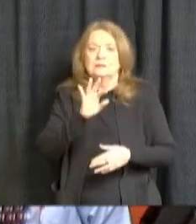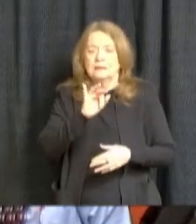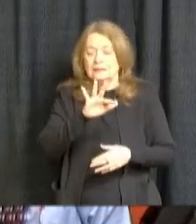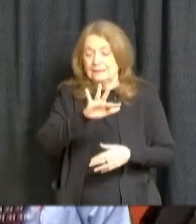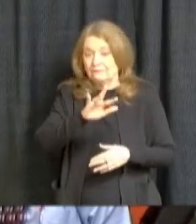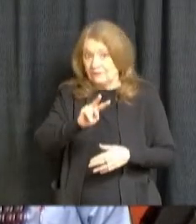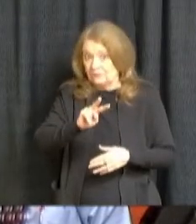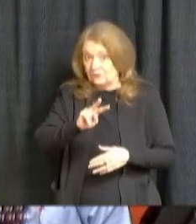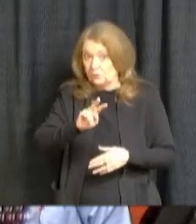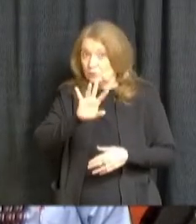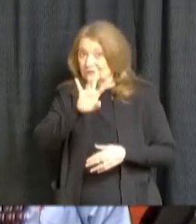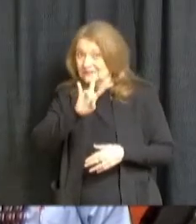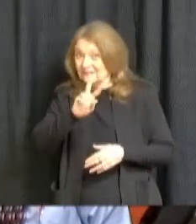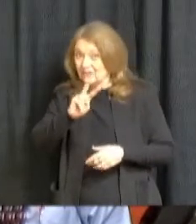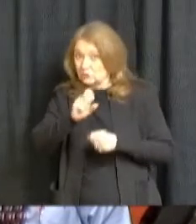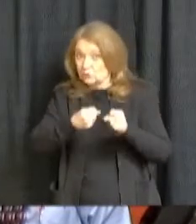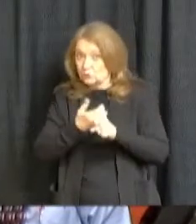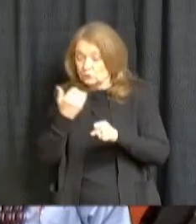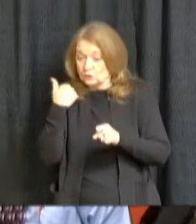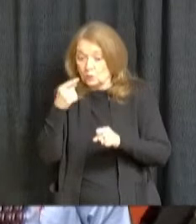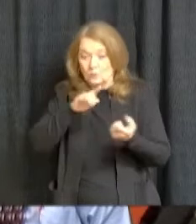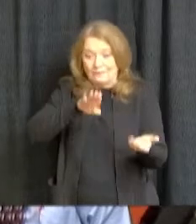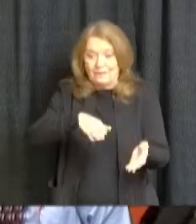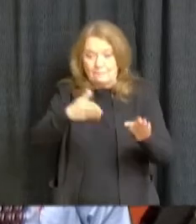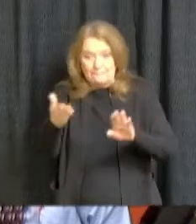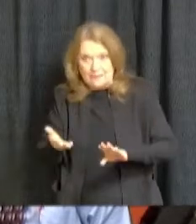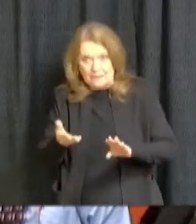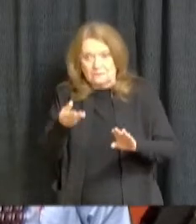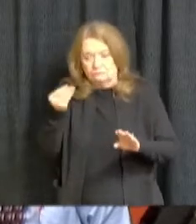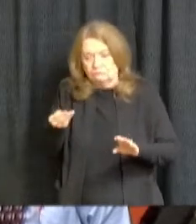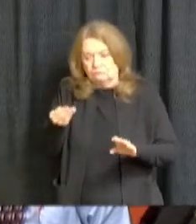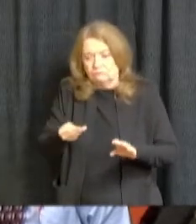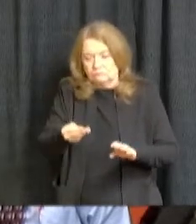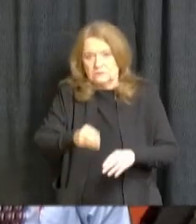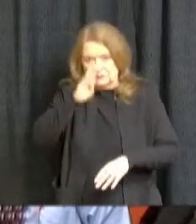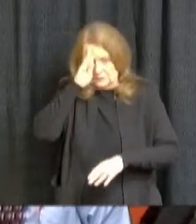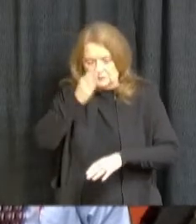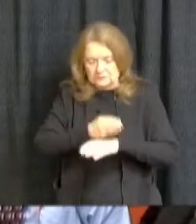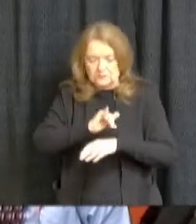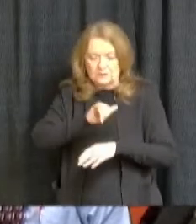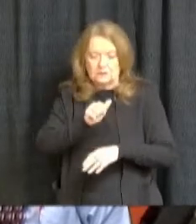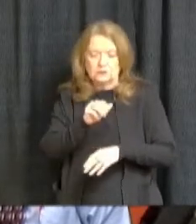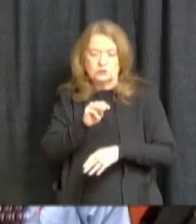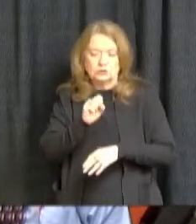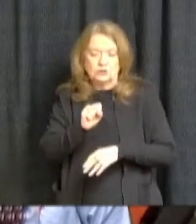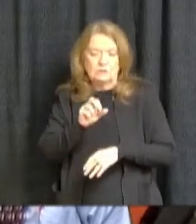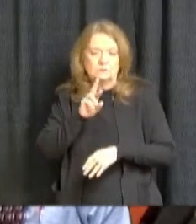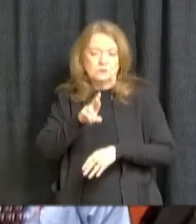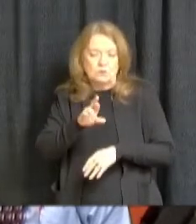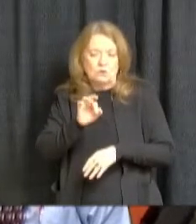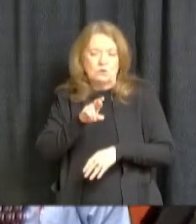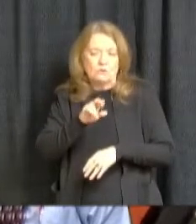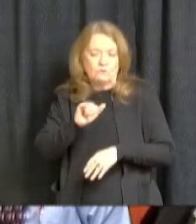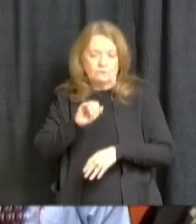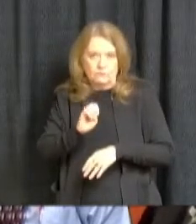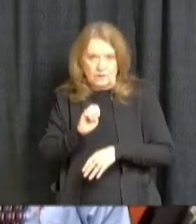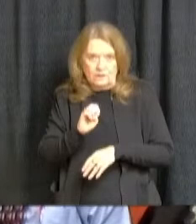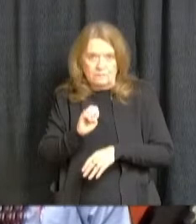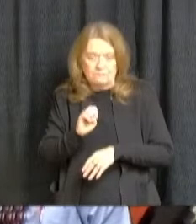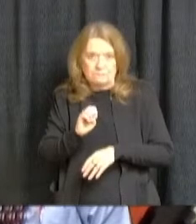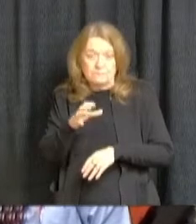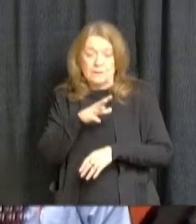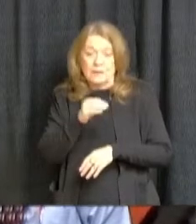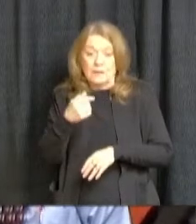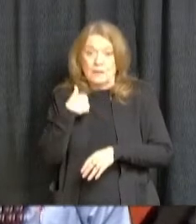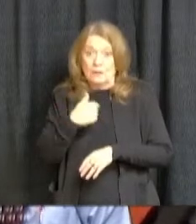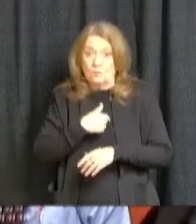ago. When they passed, it went on to their son, James R. Fry. And we